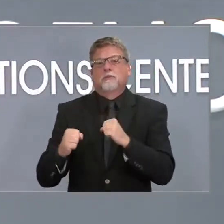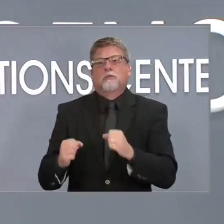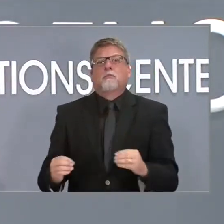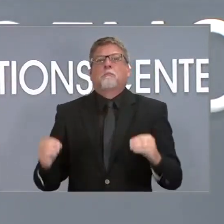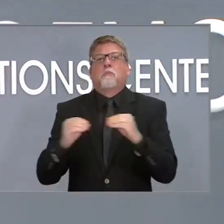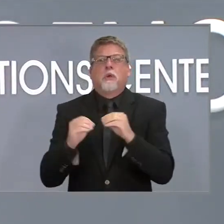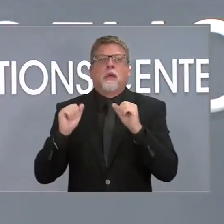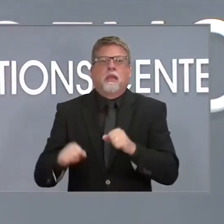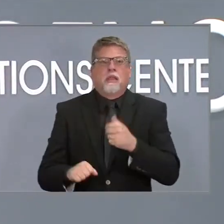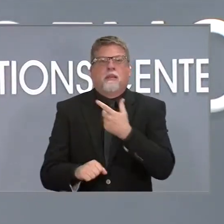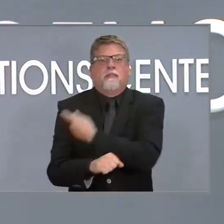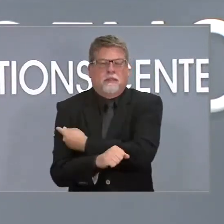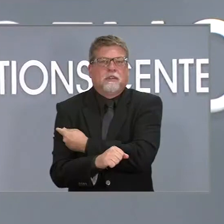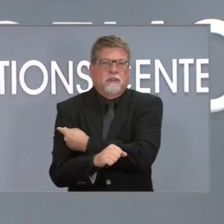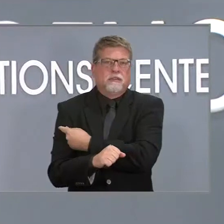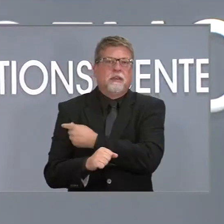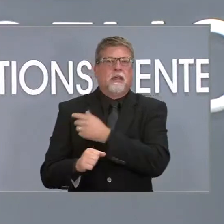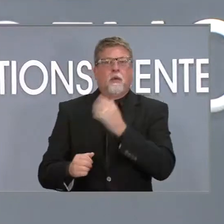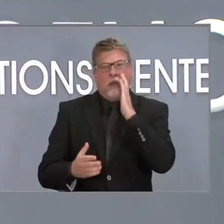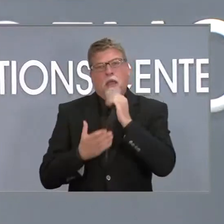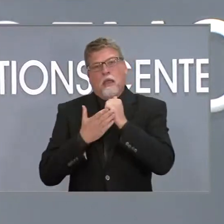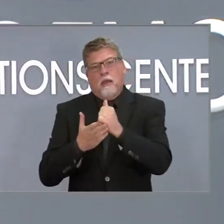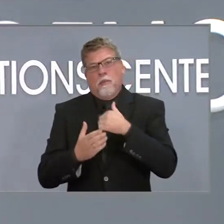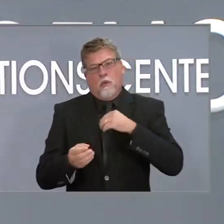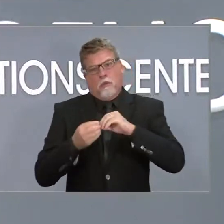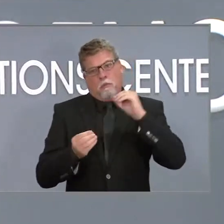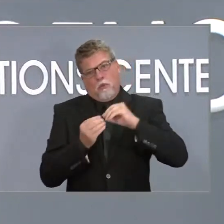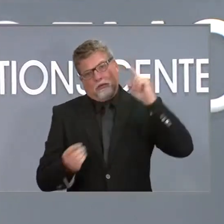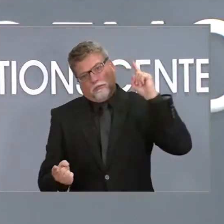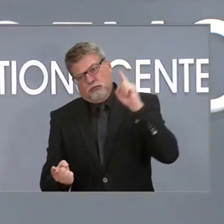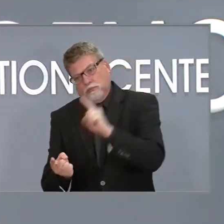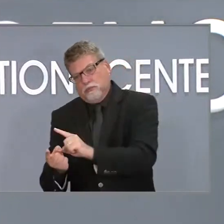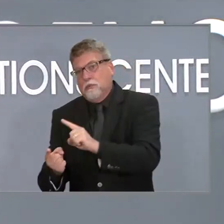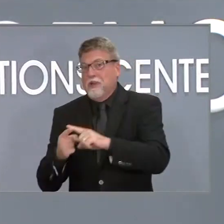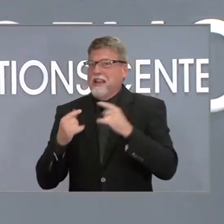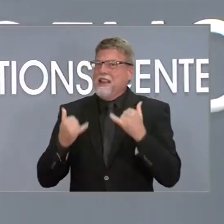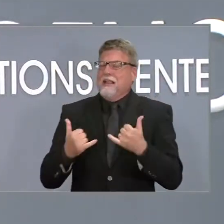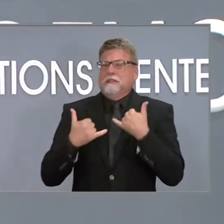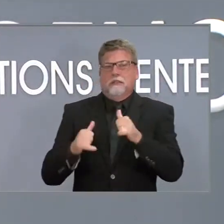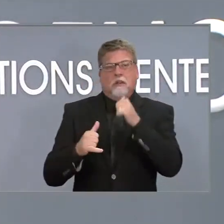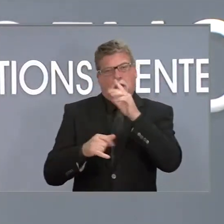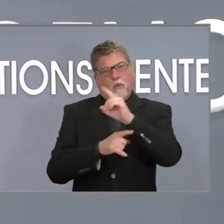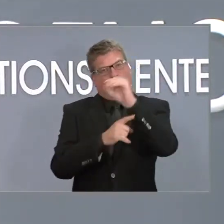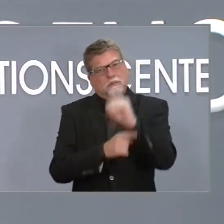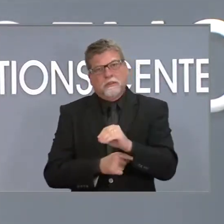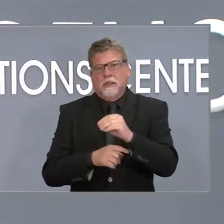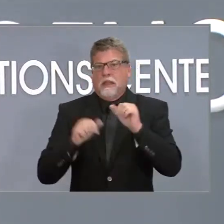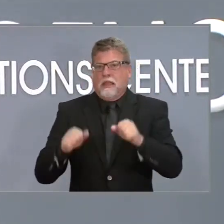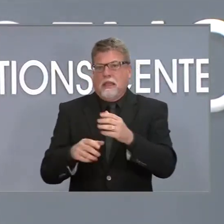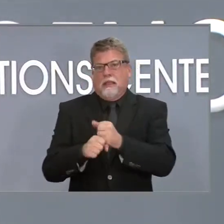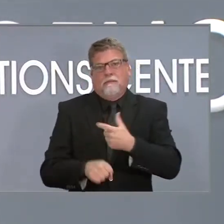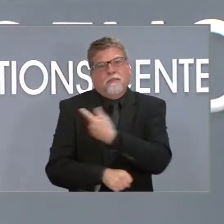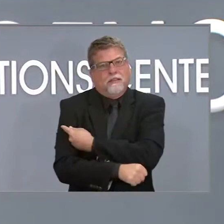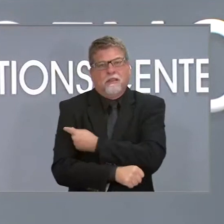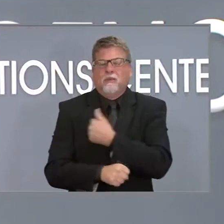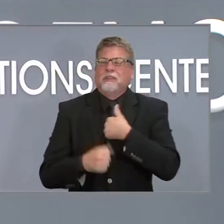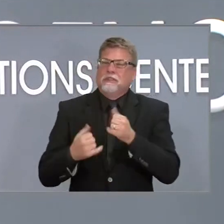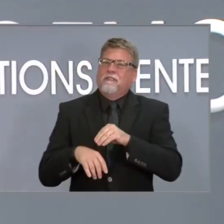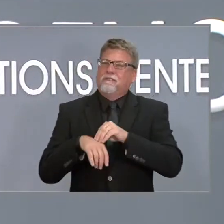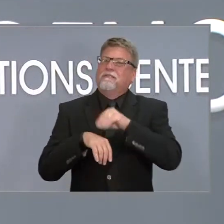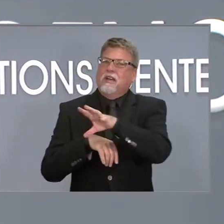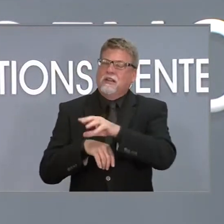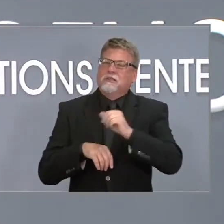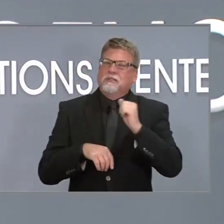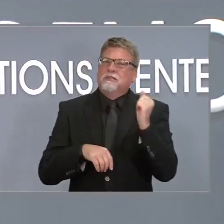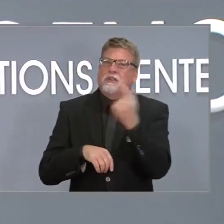trends, what we're seeing with vaccine rates. But right now, our guidance is that all schools should remain requiring masks in schools. And then what